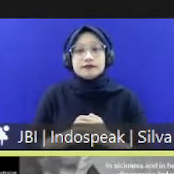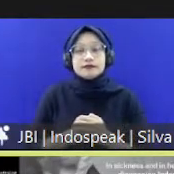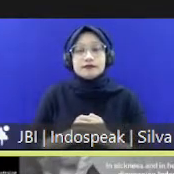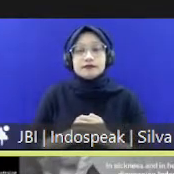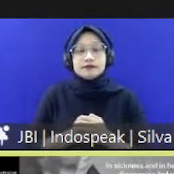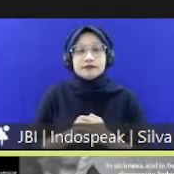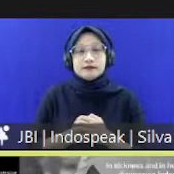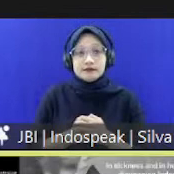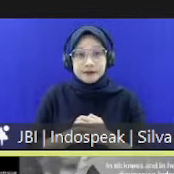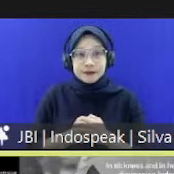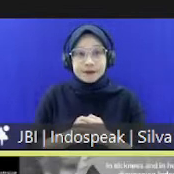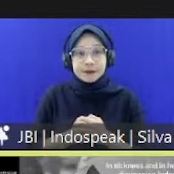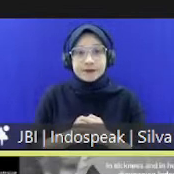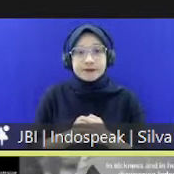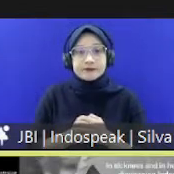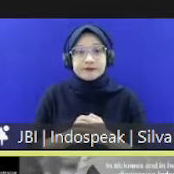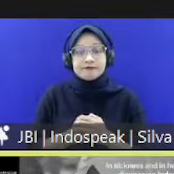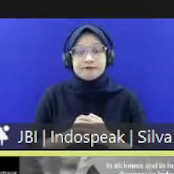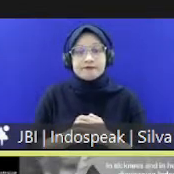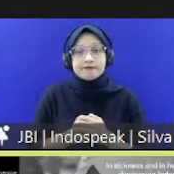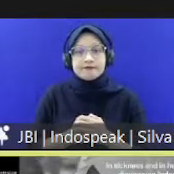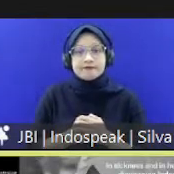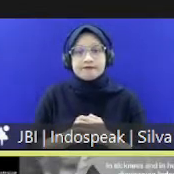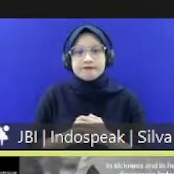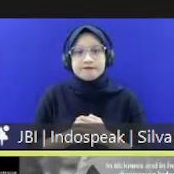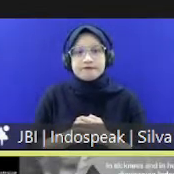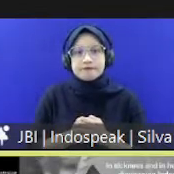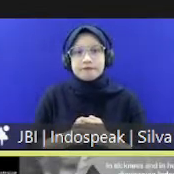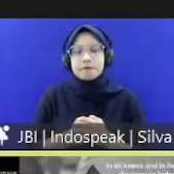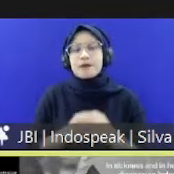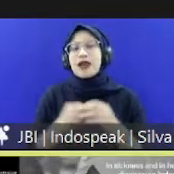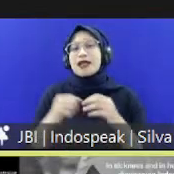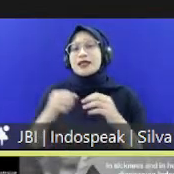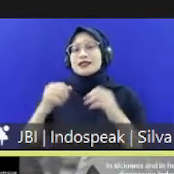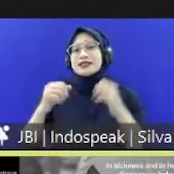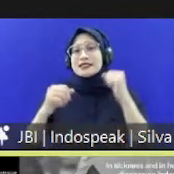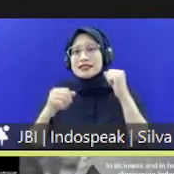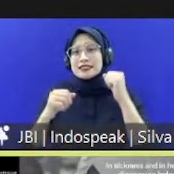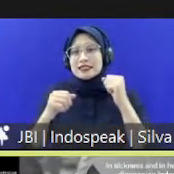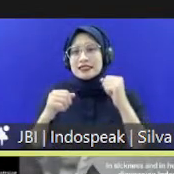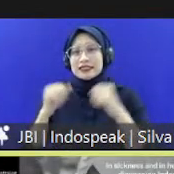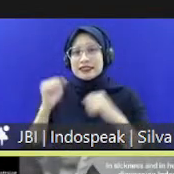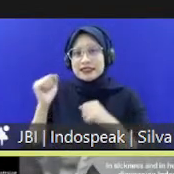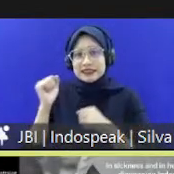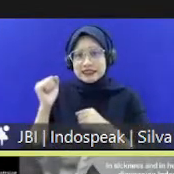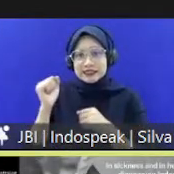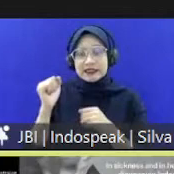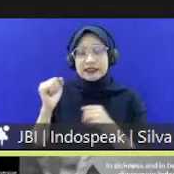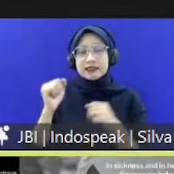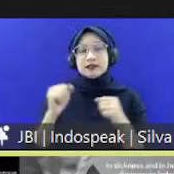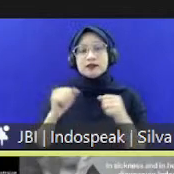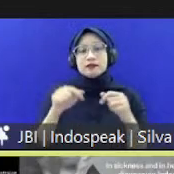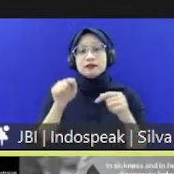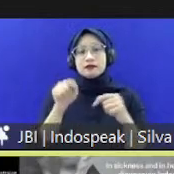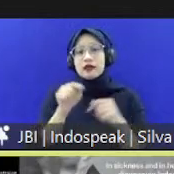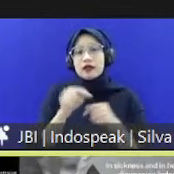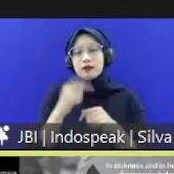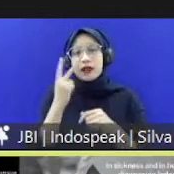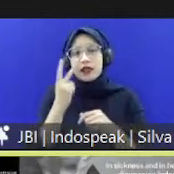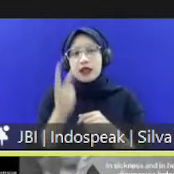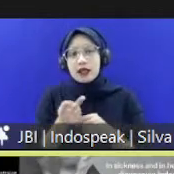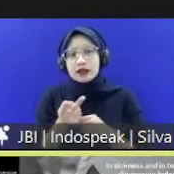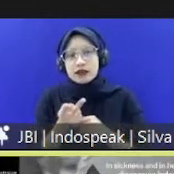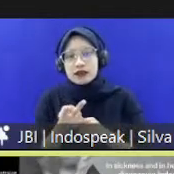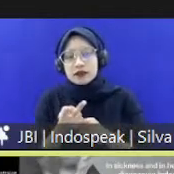Okay, so here is basically the left one with the graphic line. We presenting